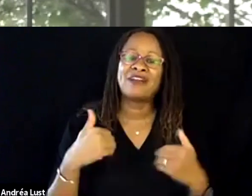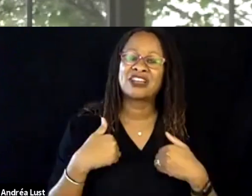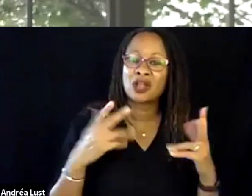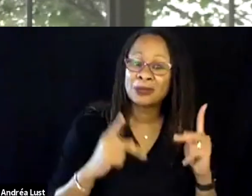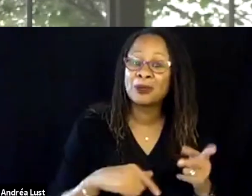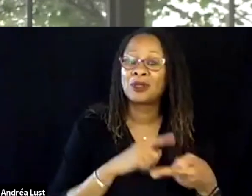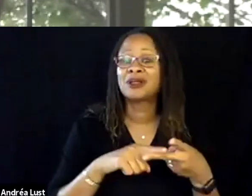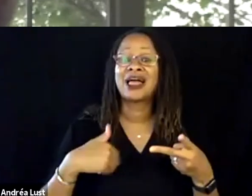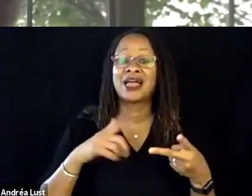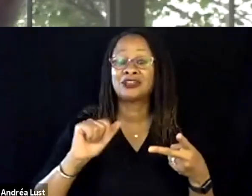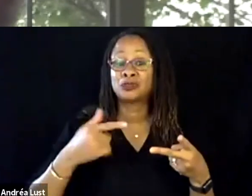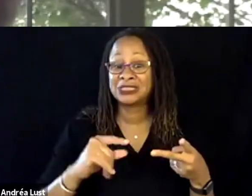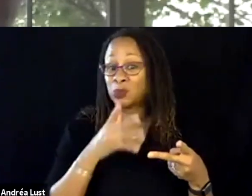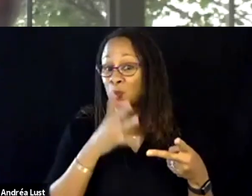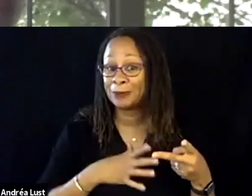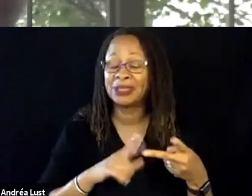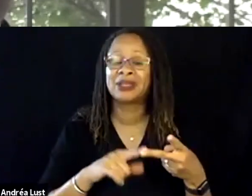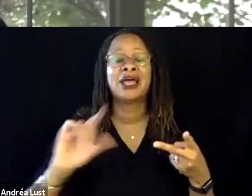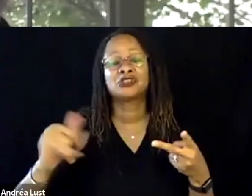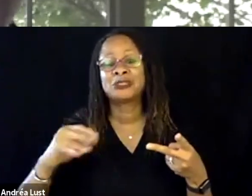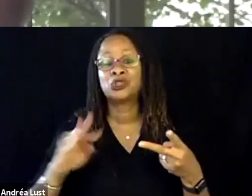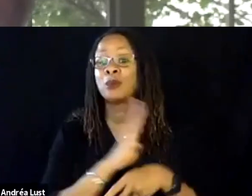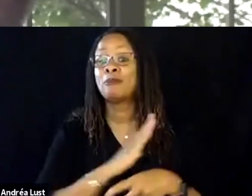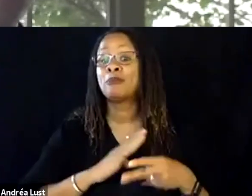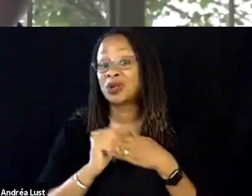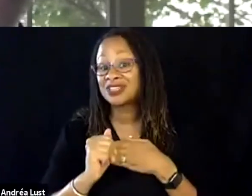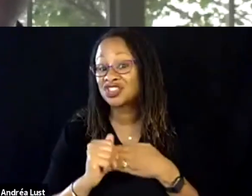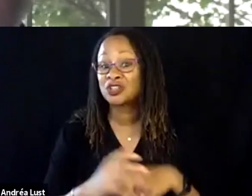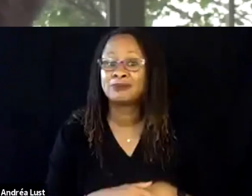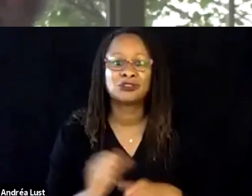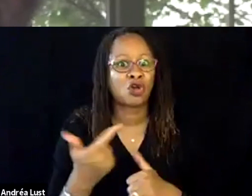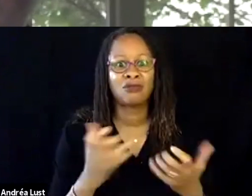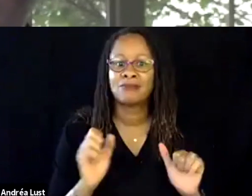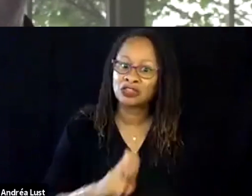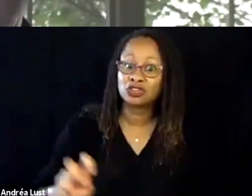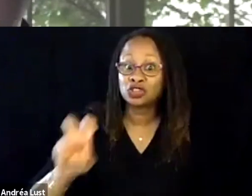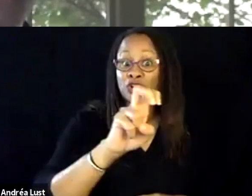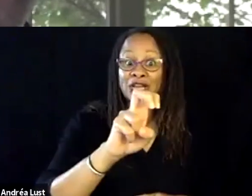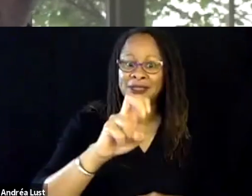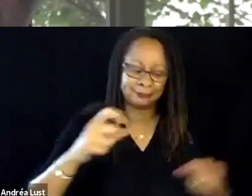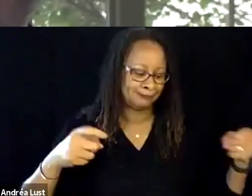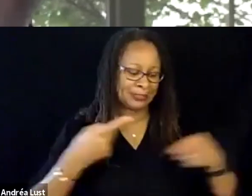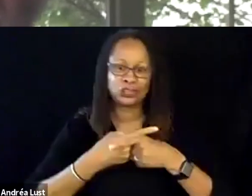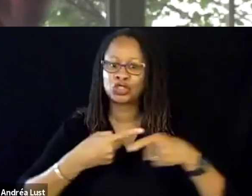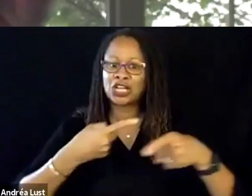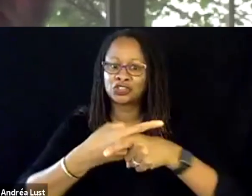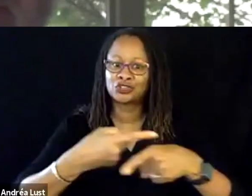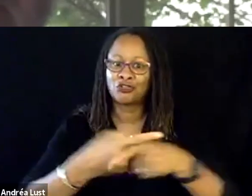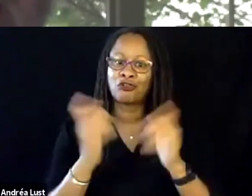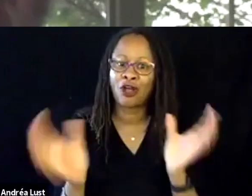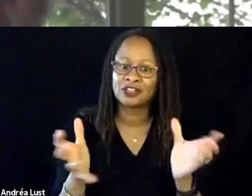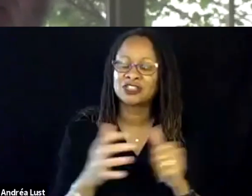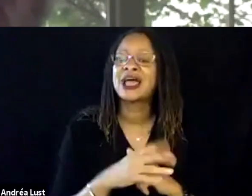for LGBT women, one for LGBT board leadership. And all of that journey has been focused on intersectional conversations and intersectional